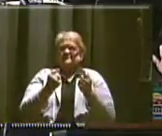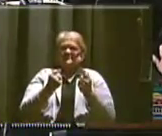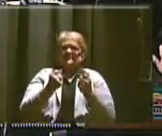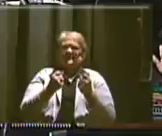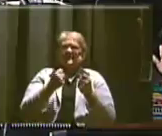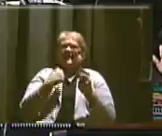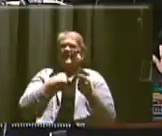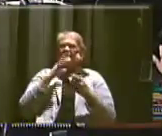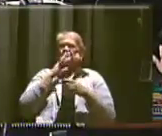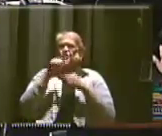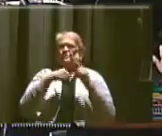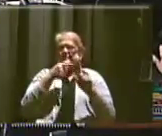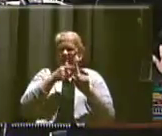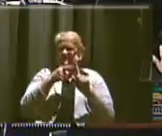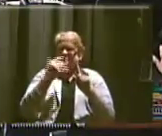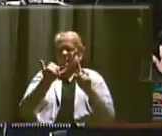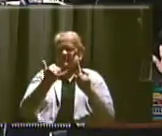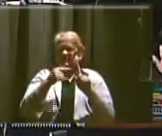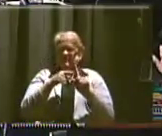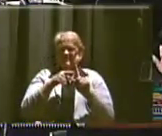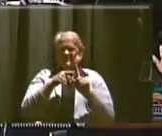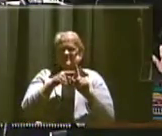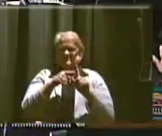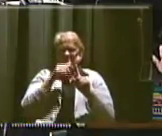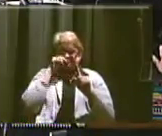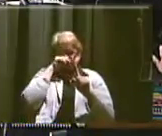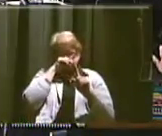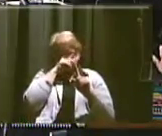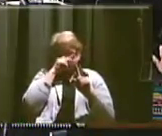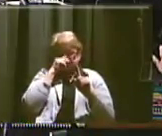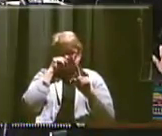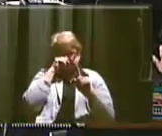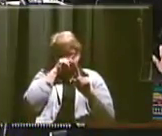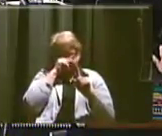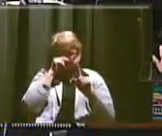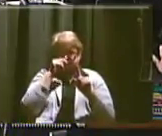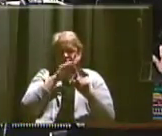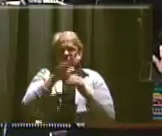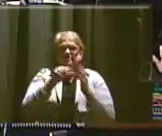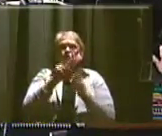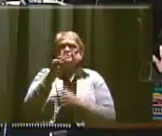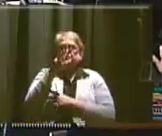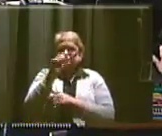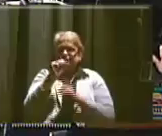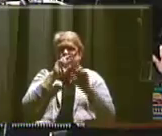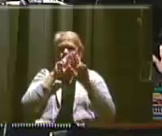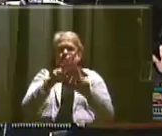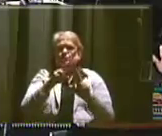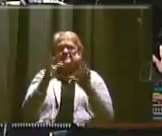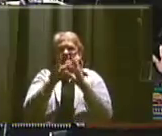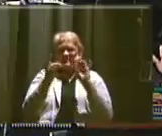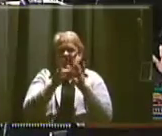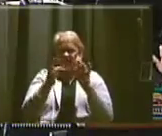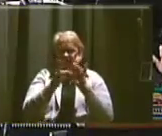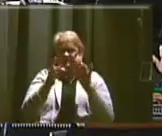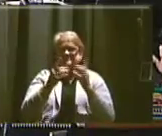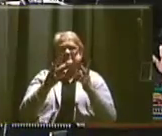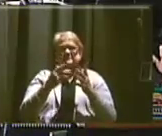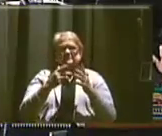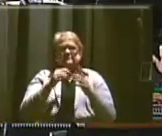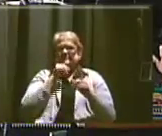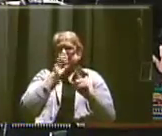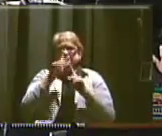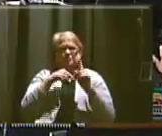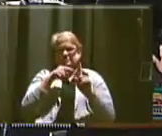I talk about him right now because in all the news reports and the comments I've seen on websites, they don't talk about